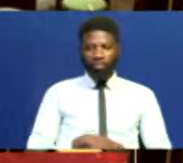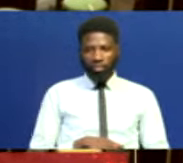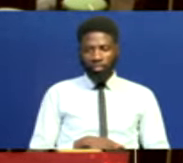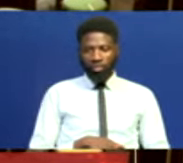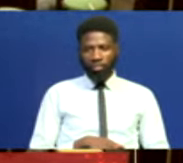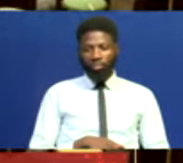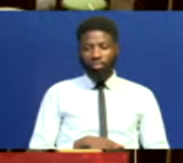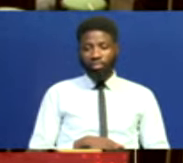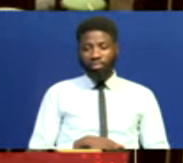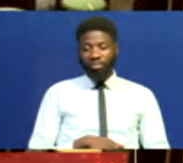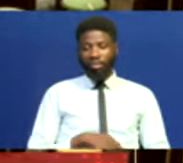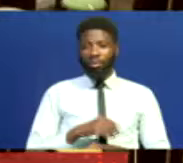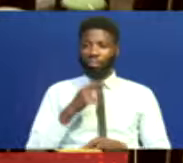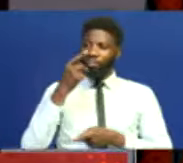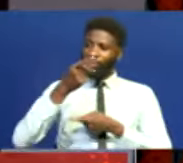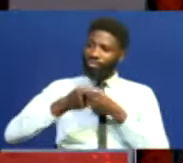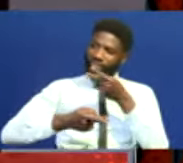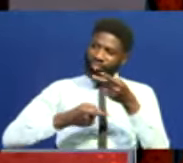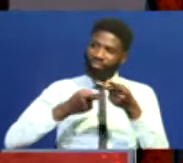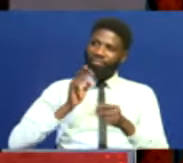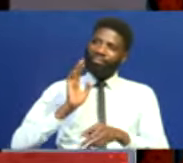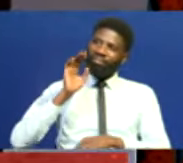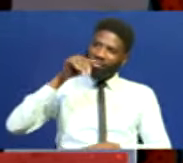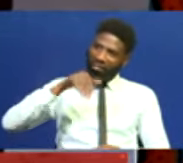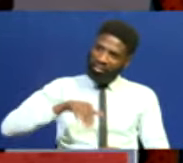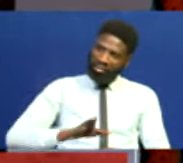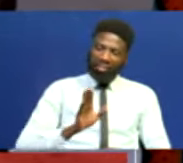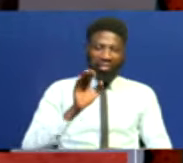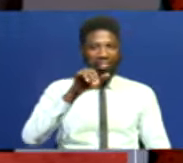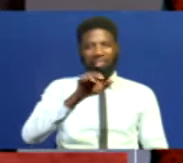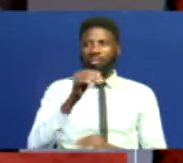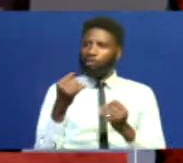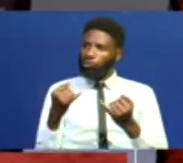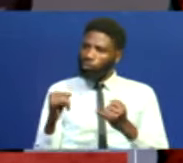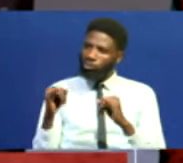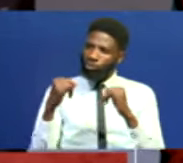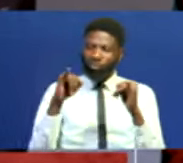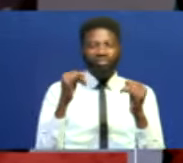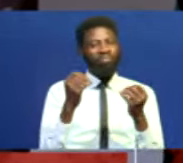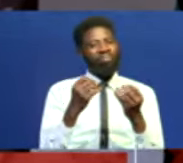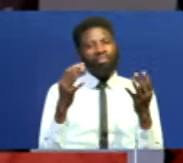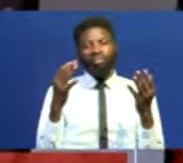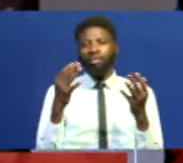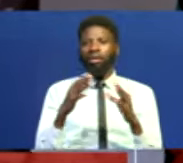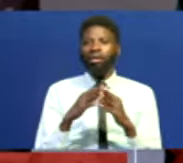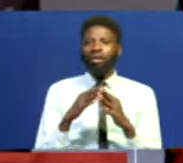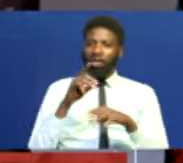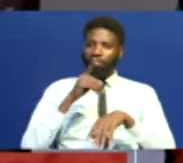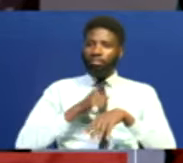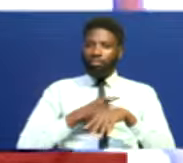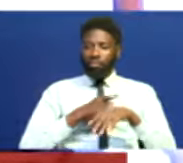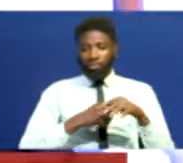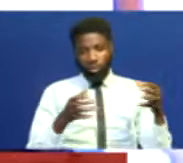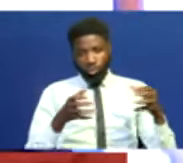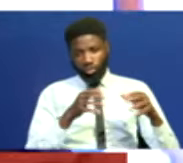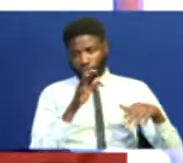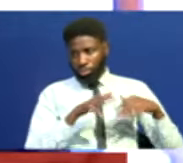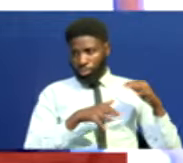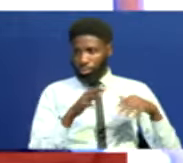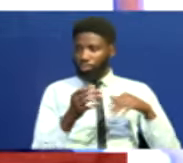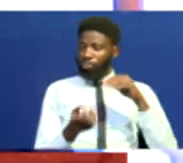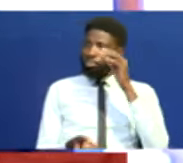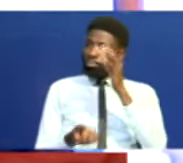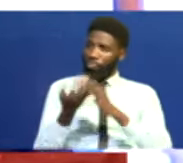journey with a lot of experimentation. You see, when we started the band and when we recorded the first few